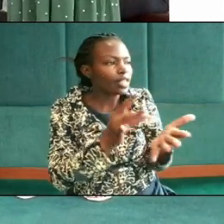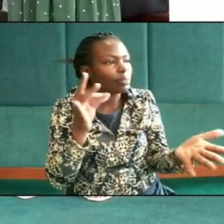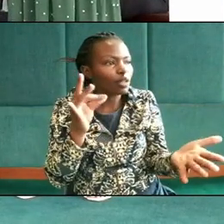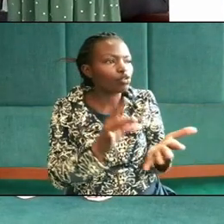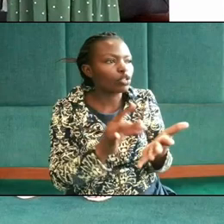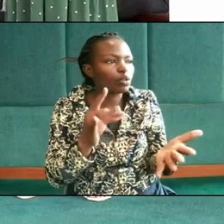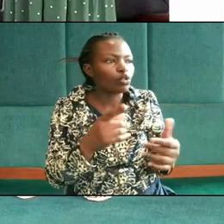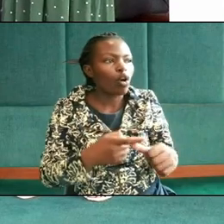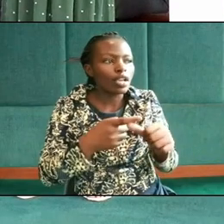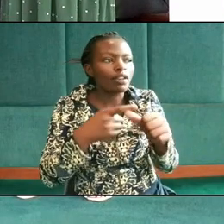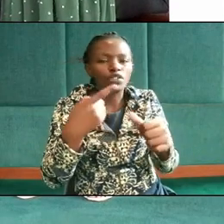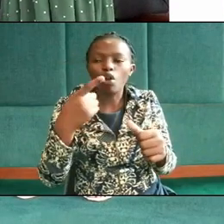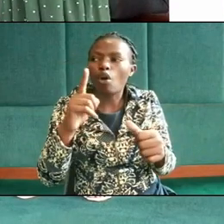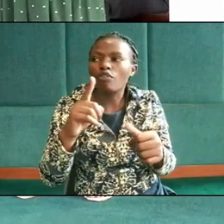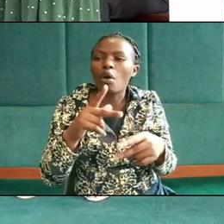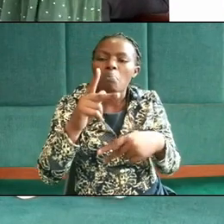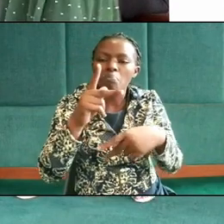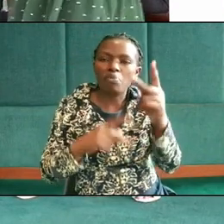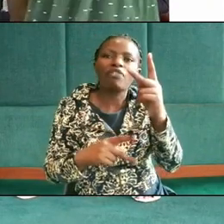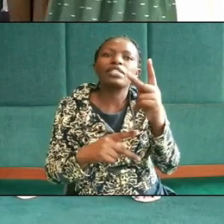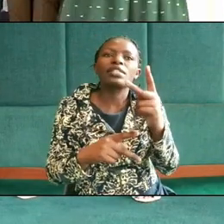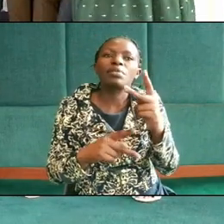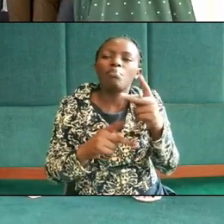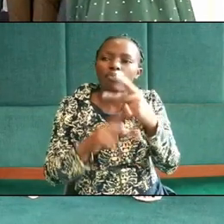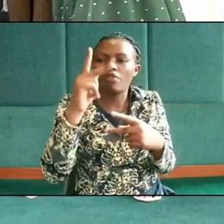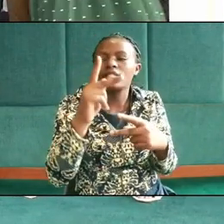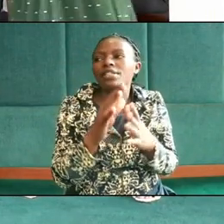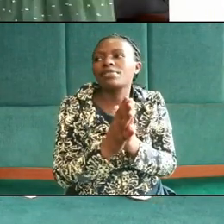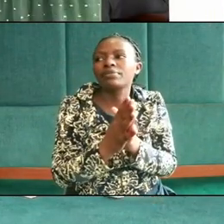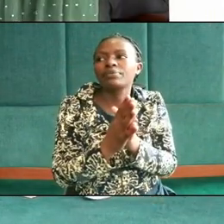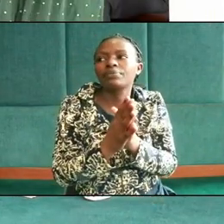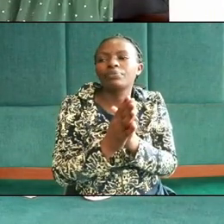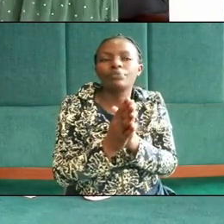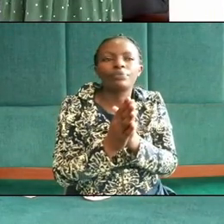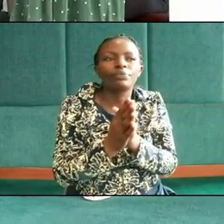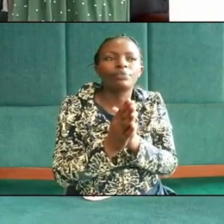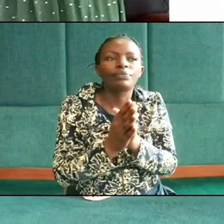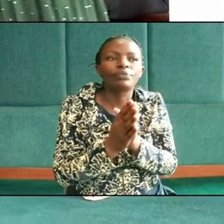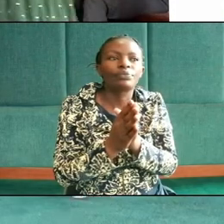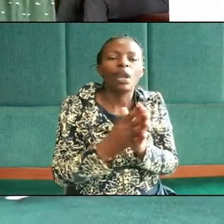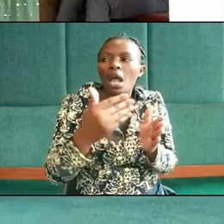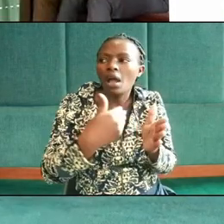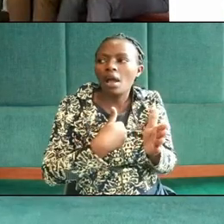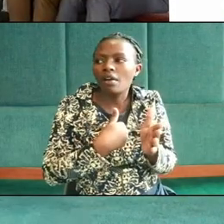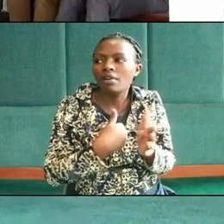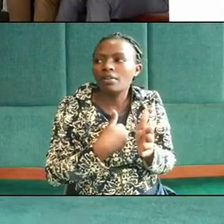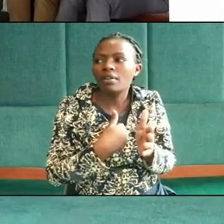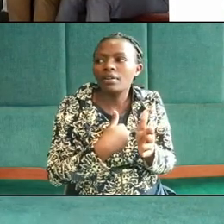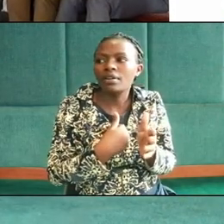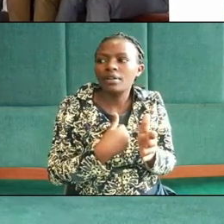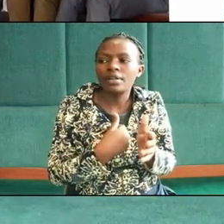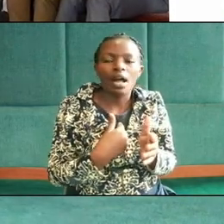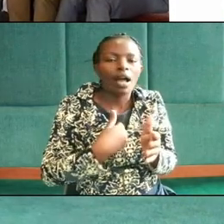the gift of prophecy, which is fundamental belief number 18. Okay, so this is the